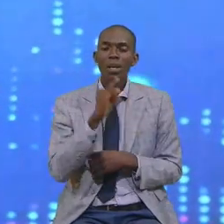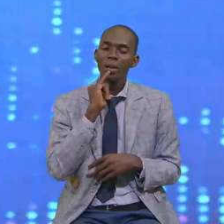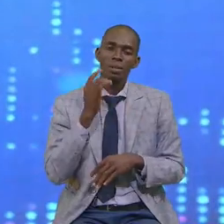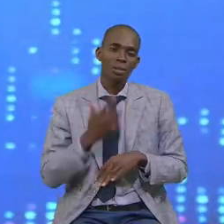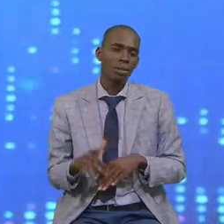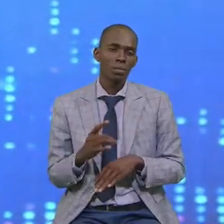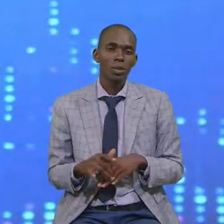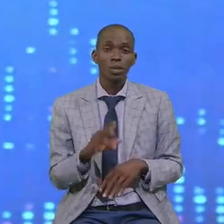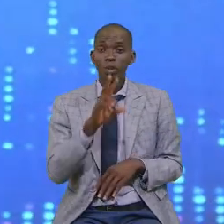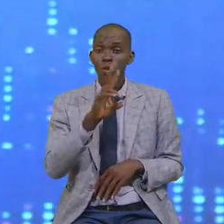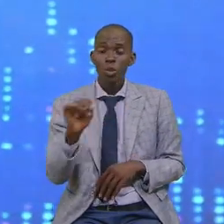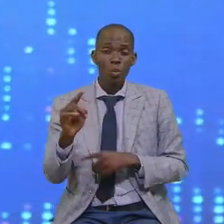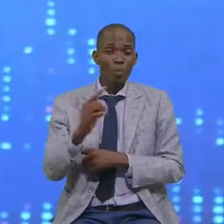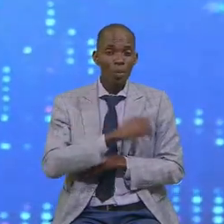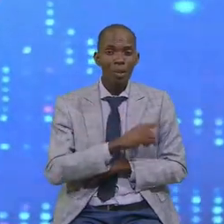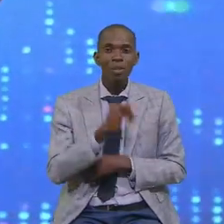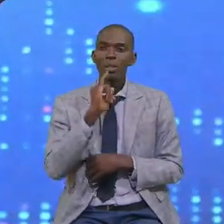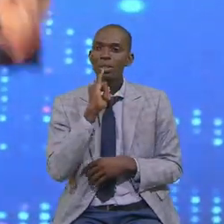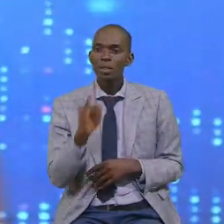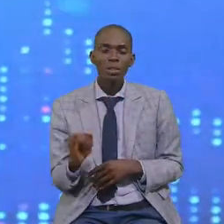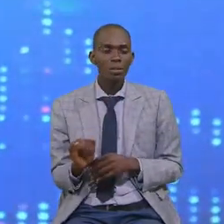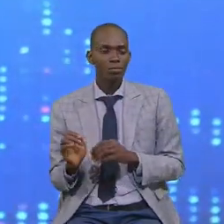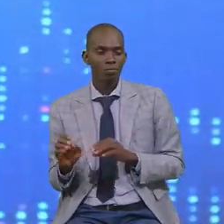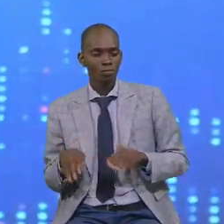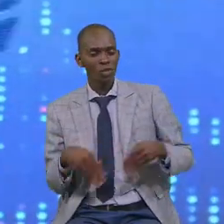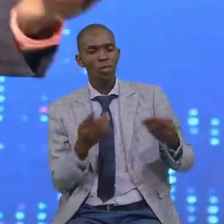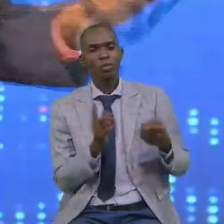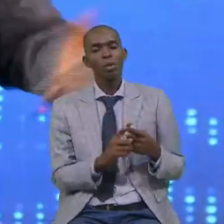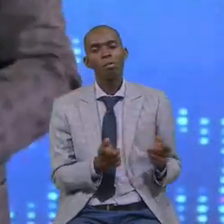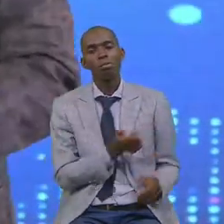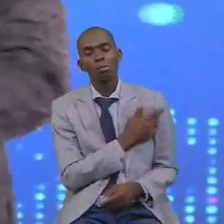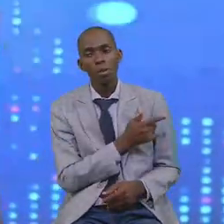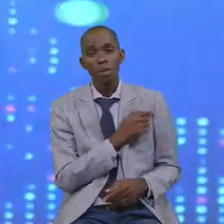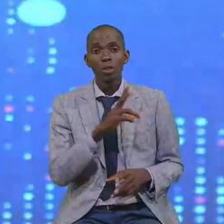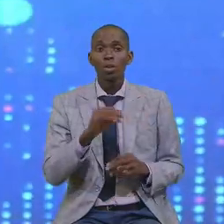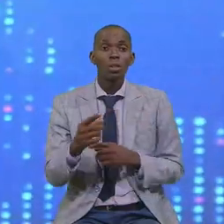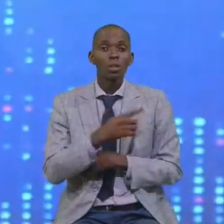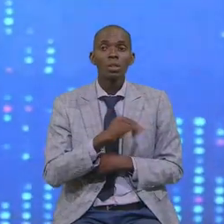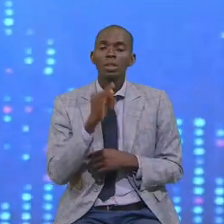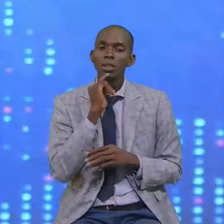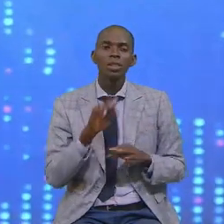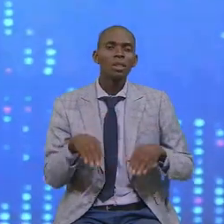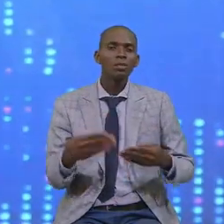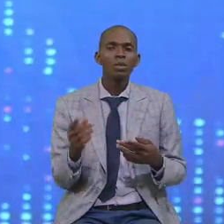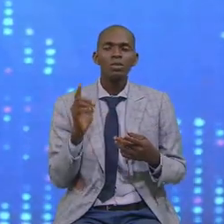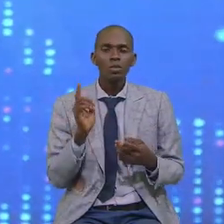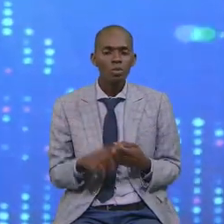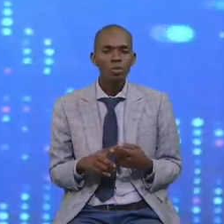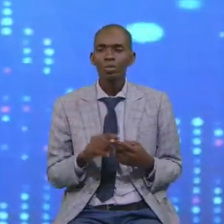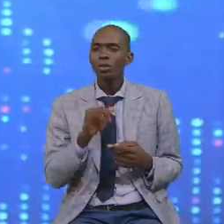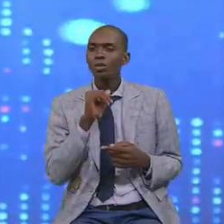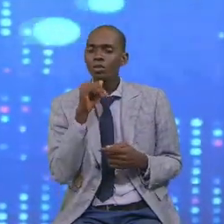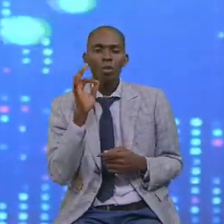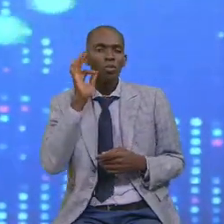No day is given to laziness. And no day is given to